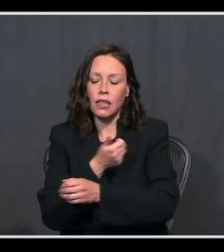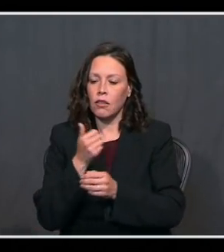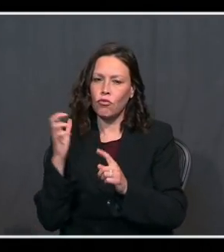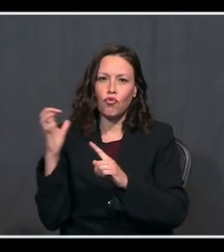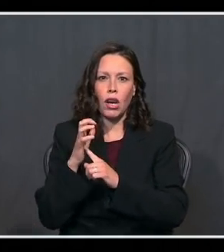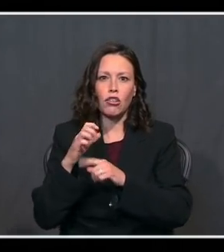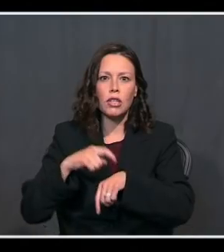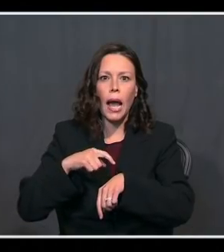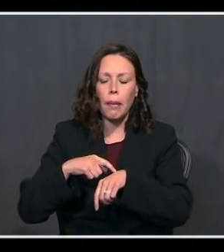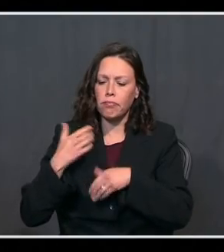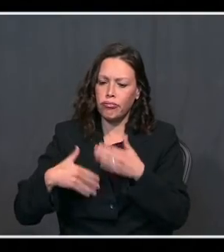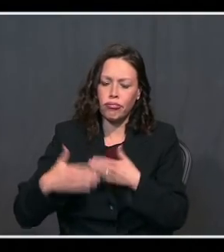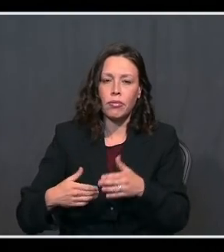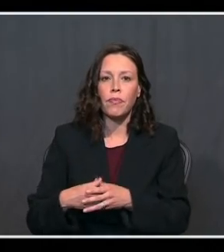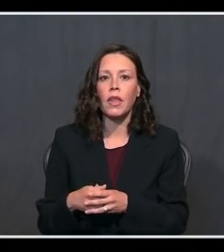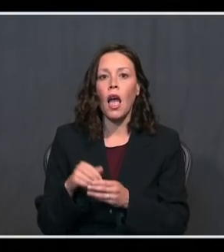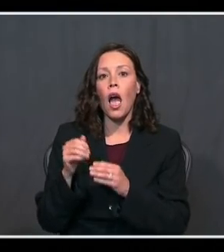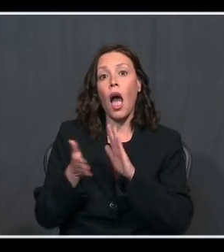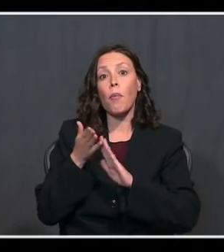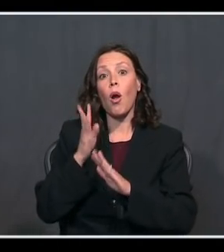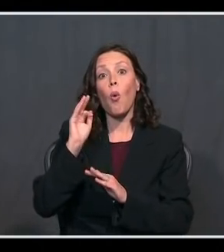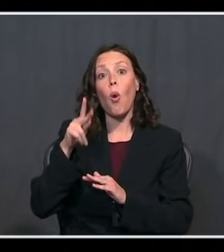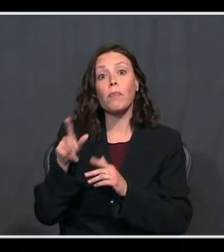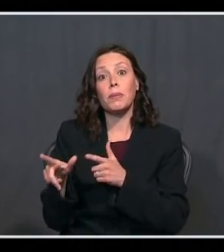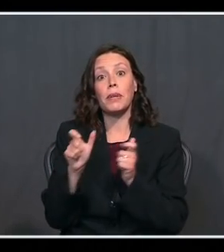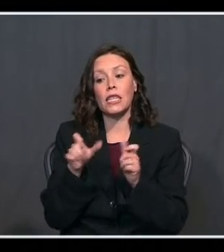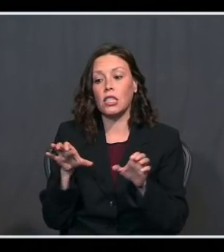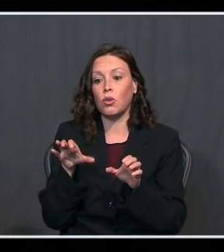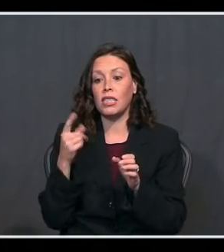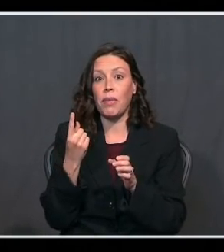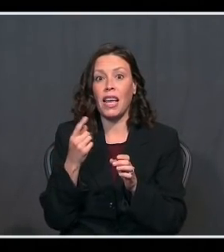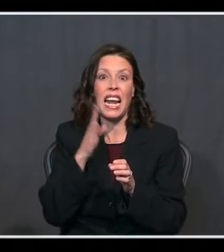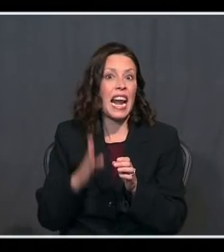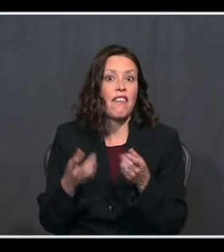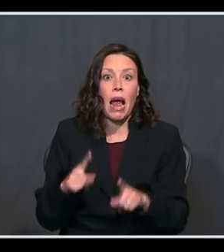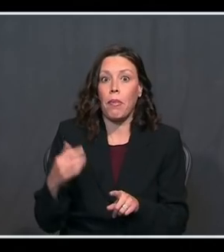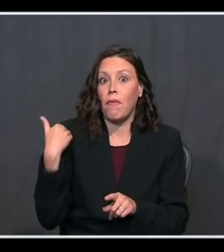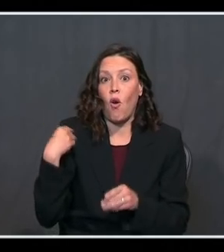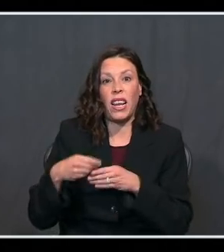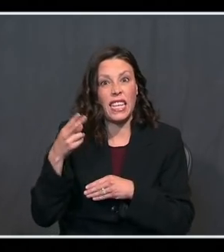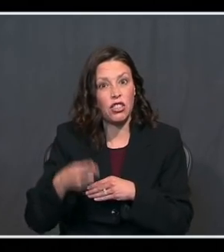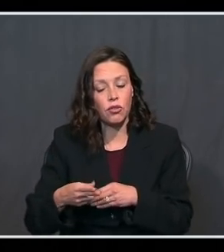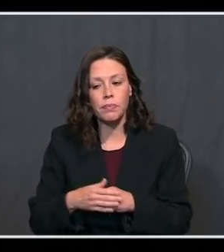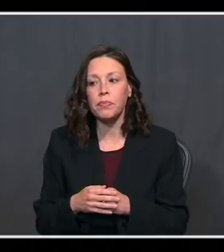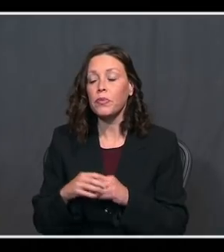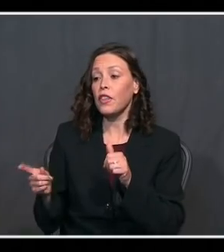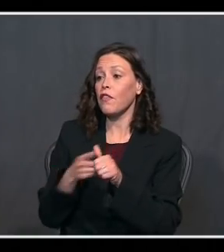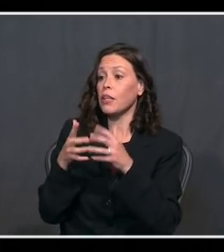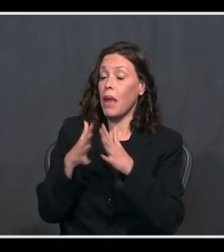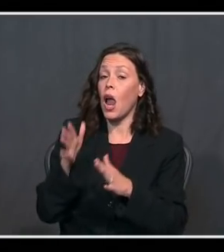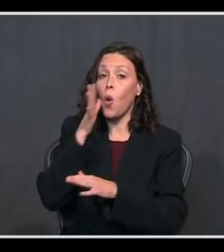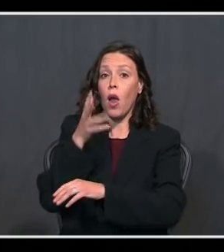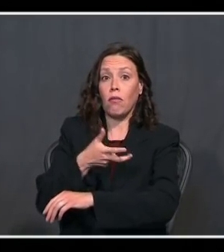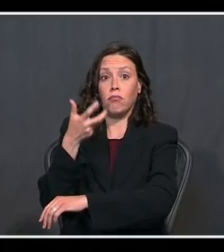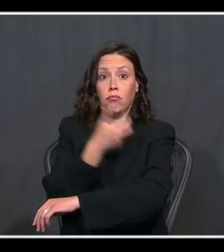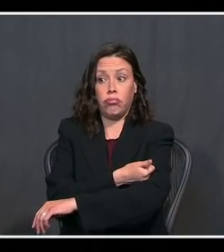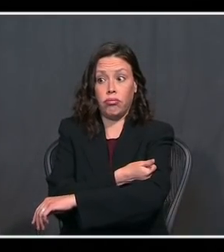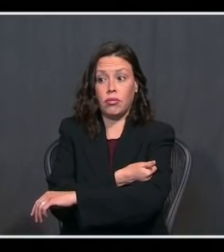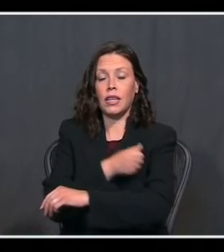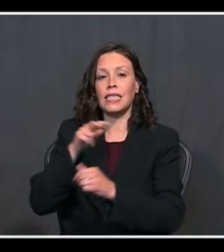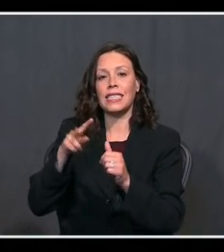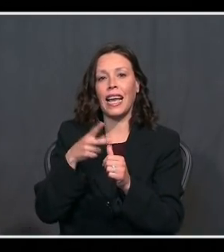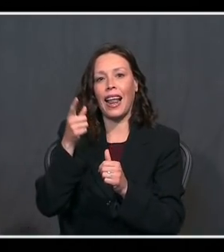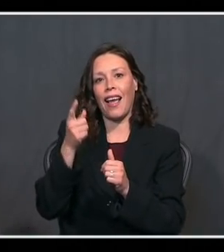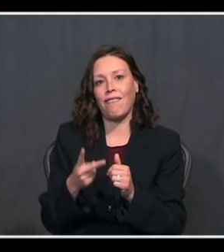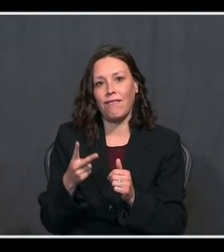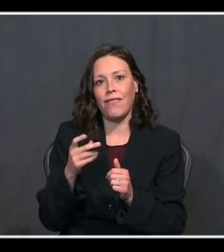record time. Operation Warp Speed is doing something that's never been done before in history. The first Americans will get shots in arms in the second